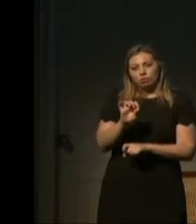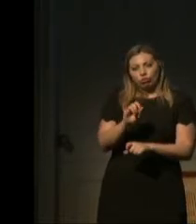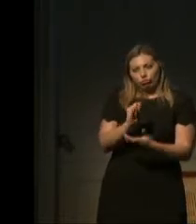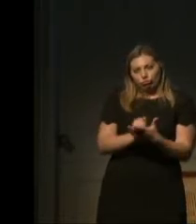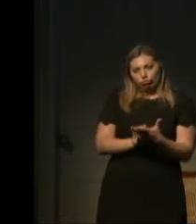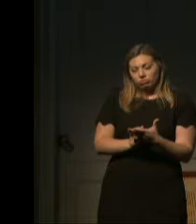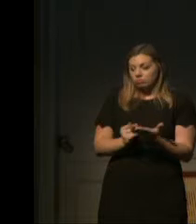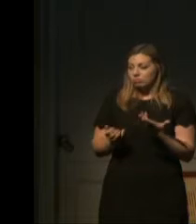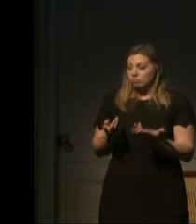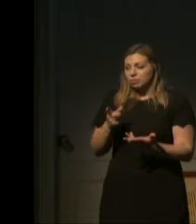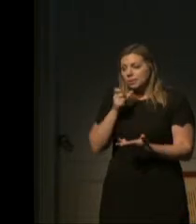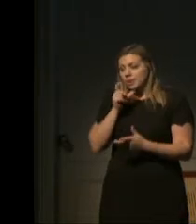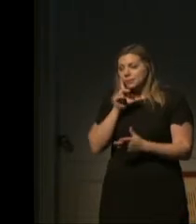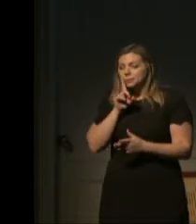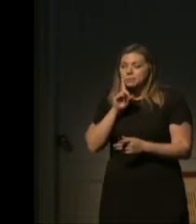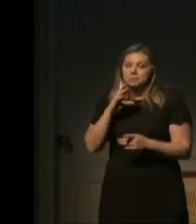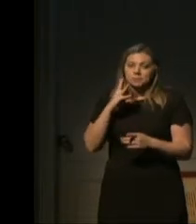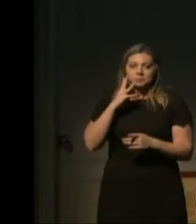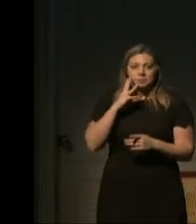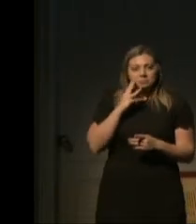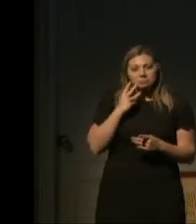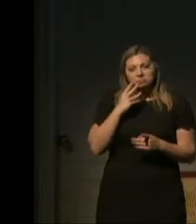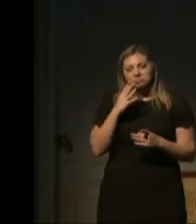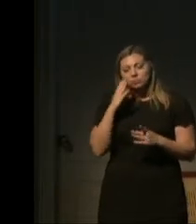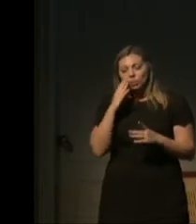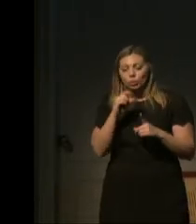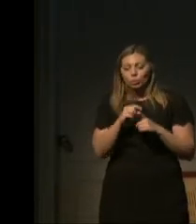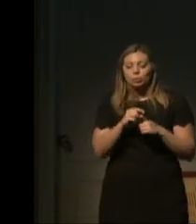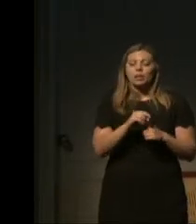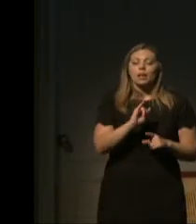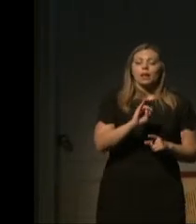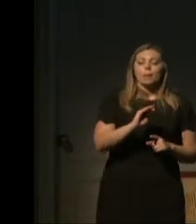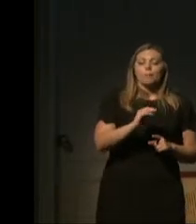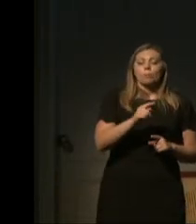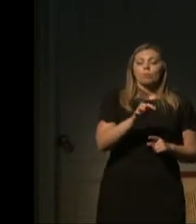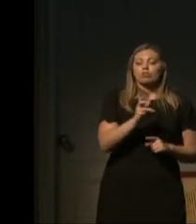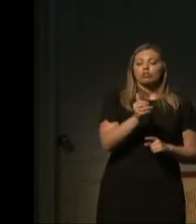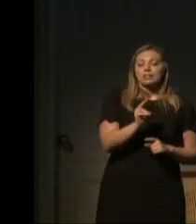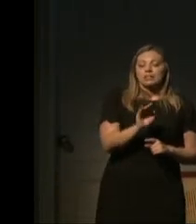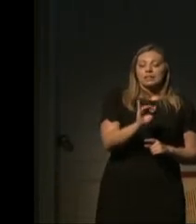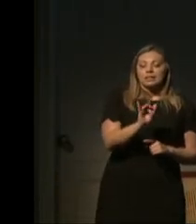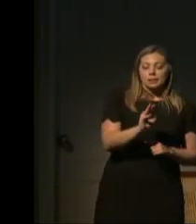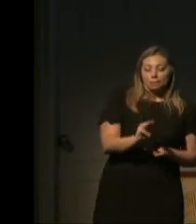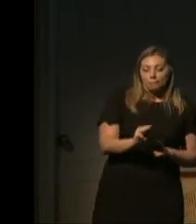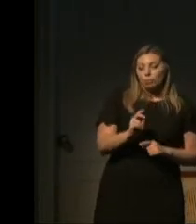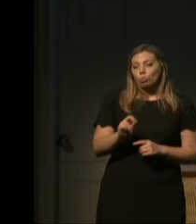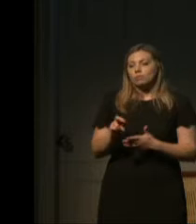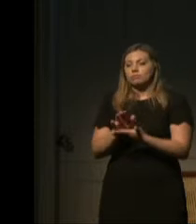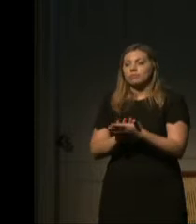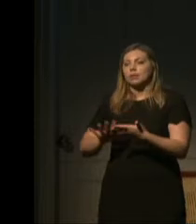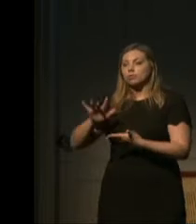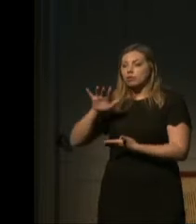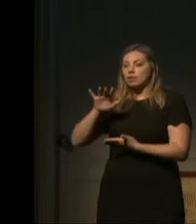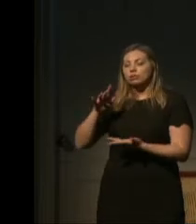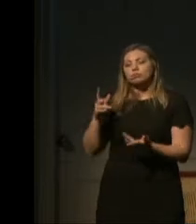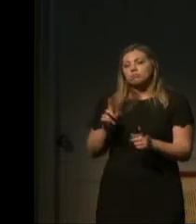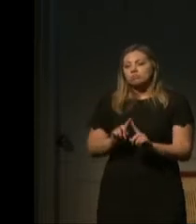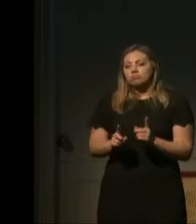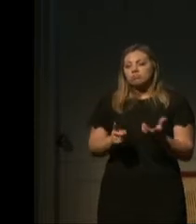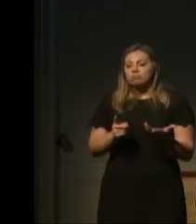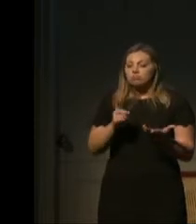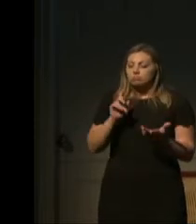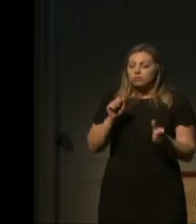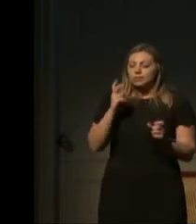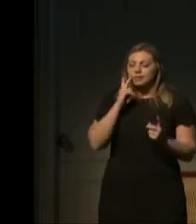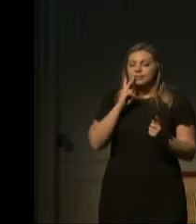who might not be versed in words like impressionism or abstraction, but might be able to see the